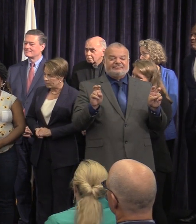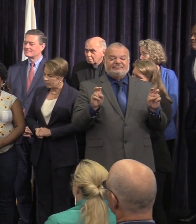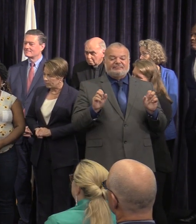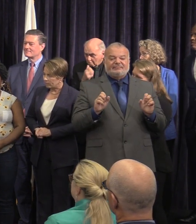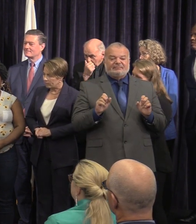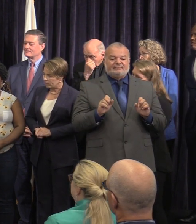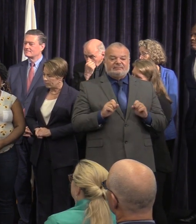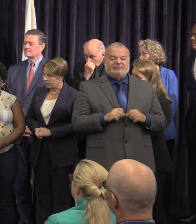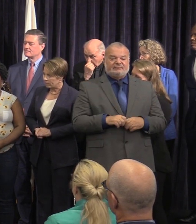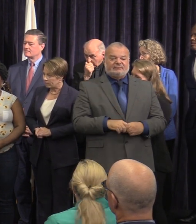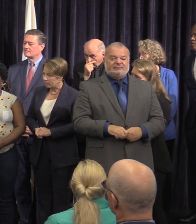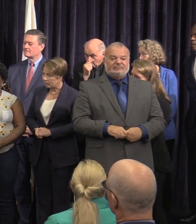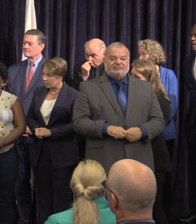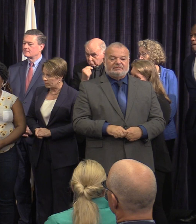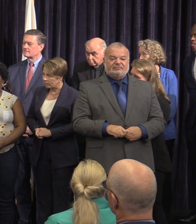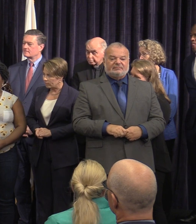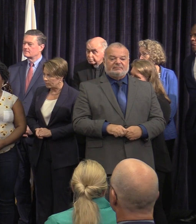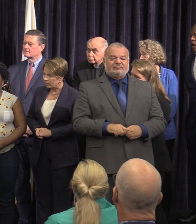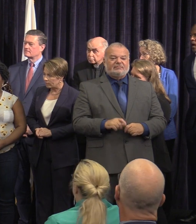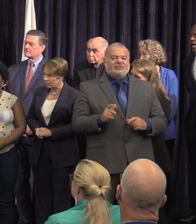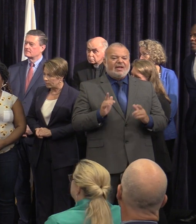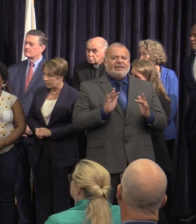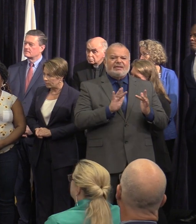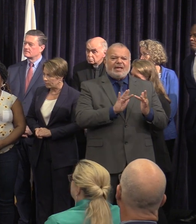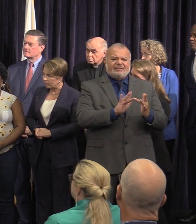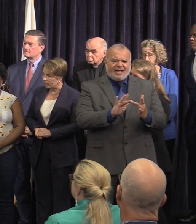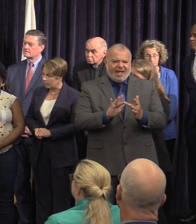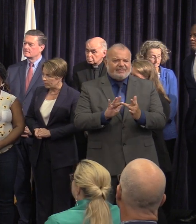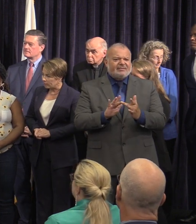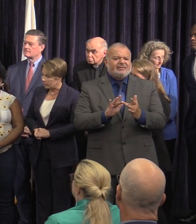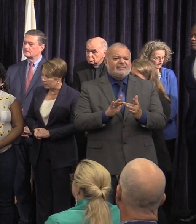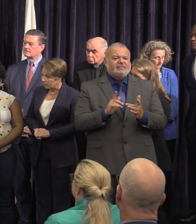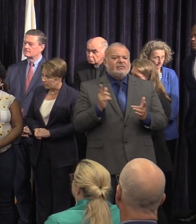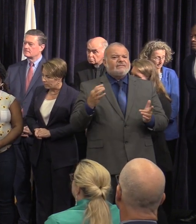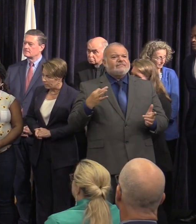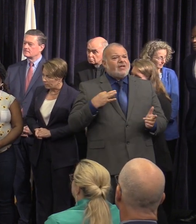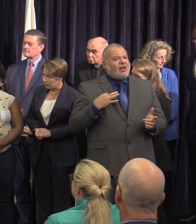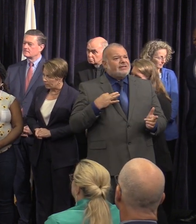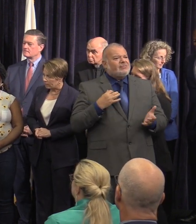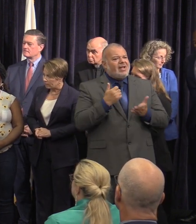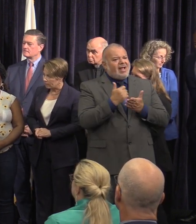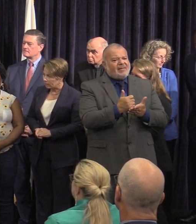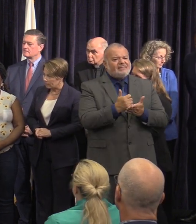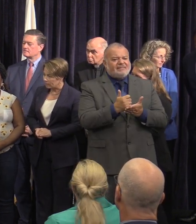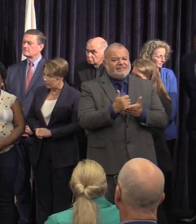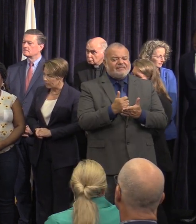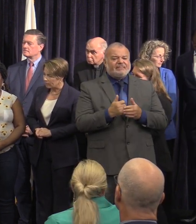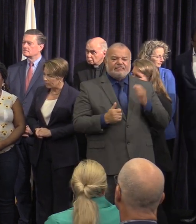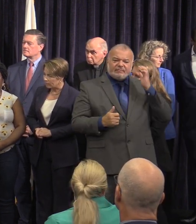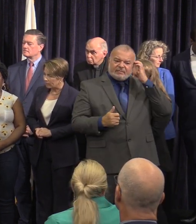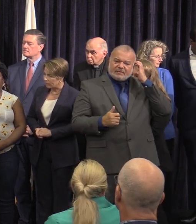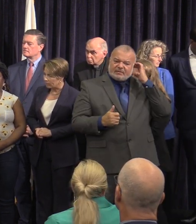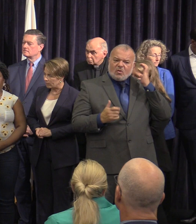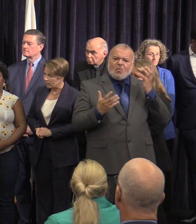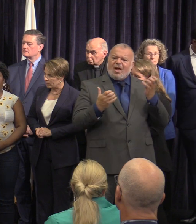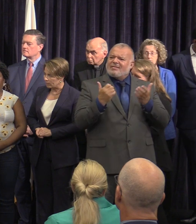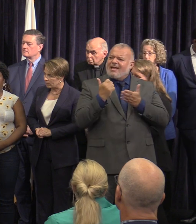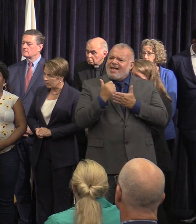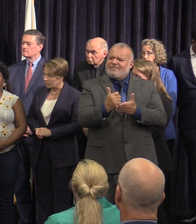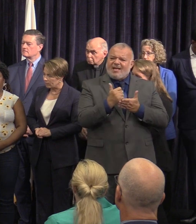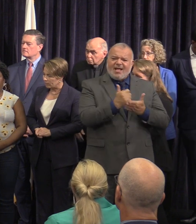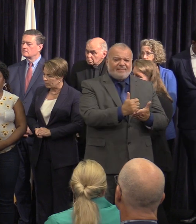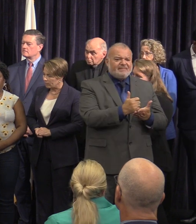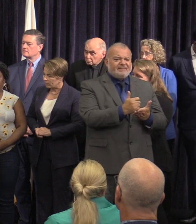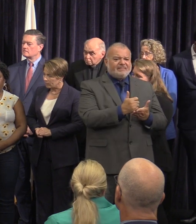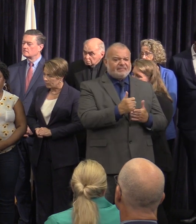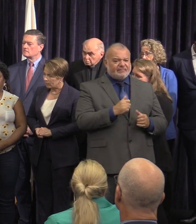in touch with us, he wanted to help. He volunteered his time at IFC day in and day out until he was able to